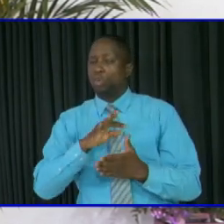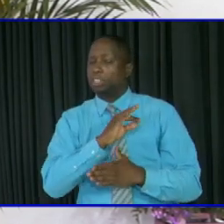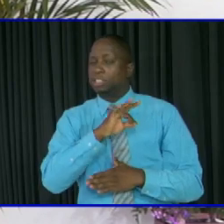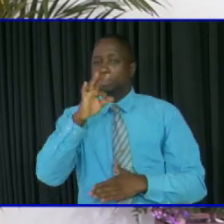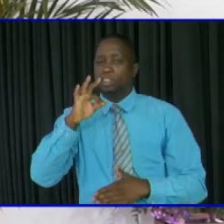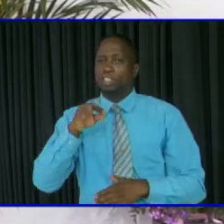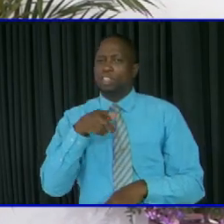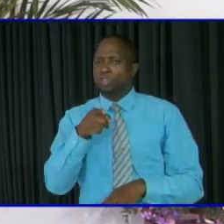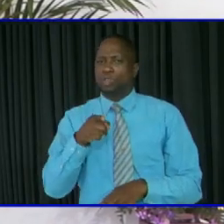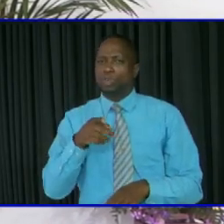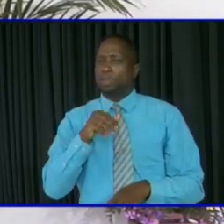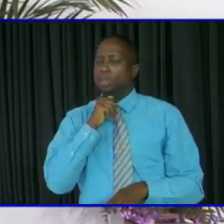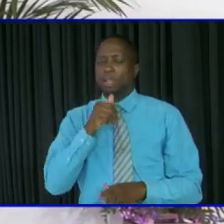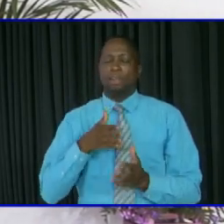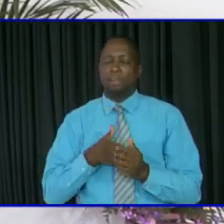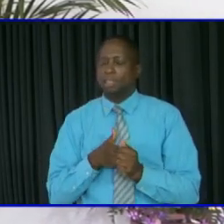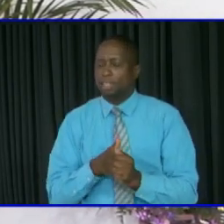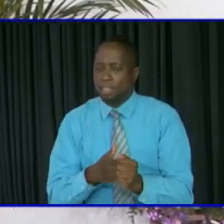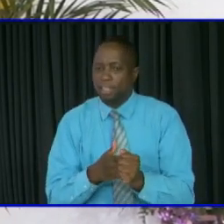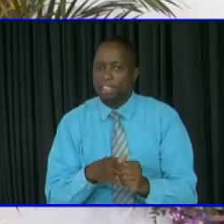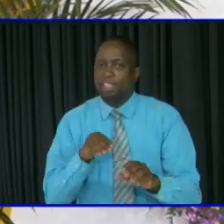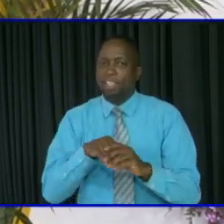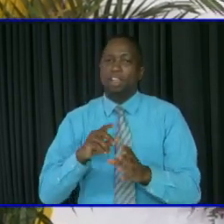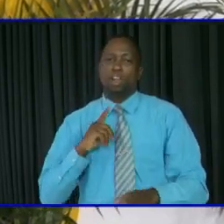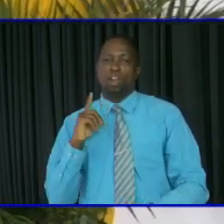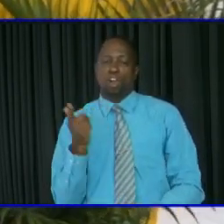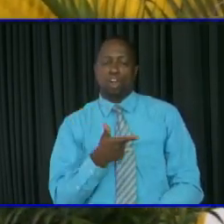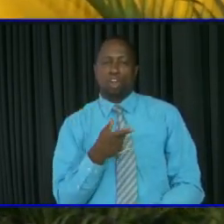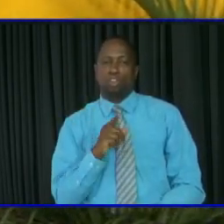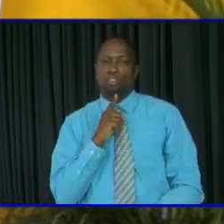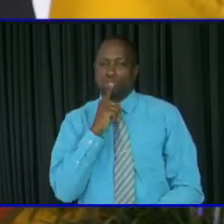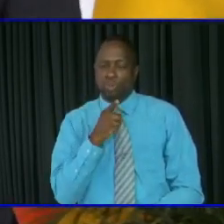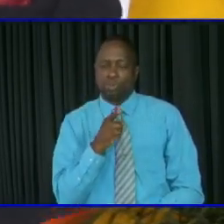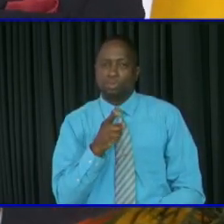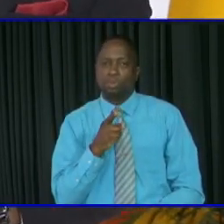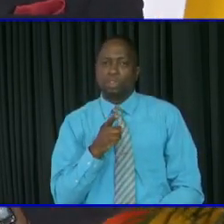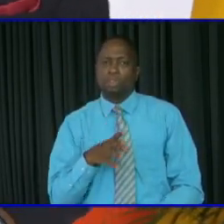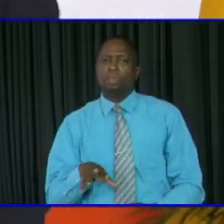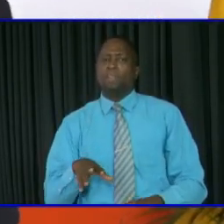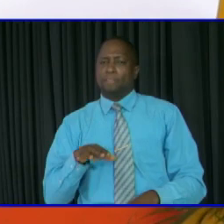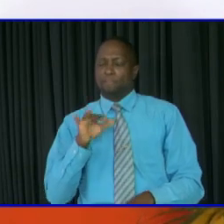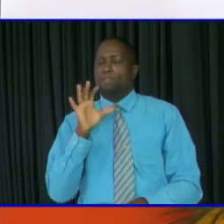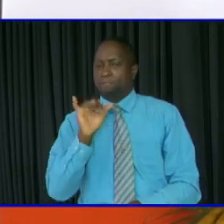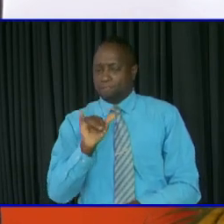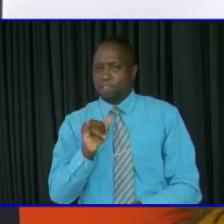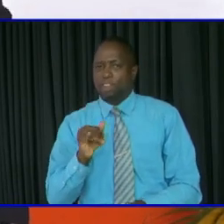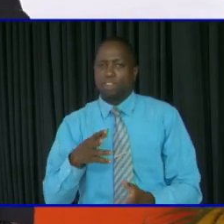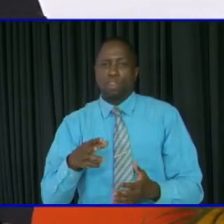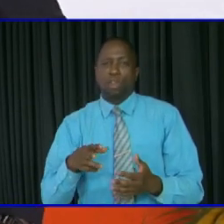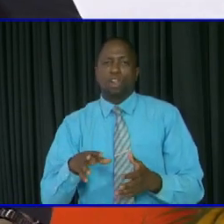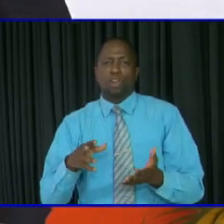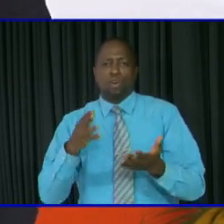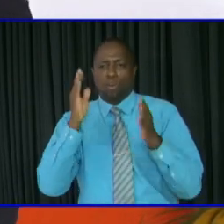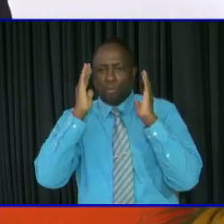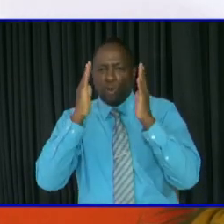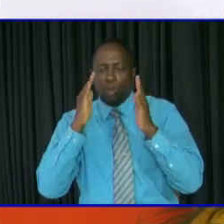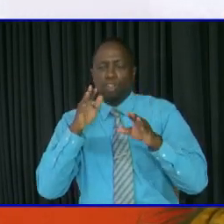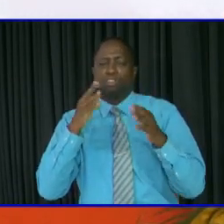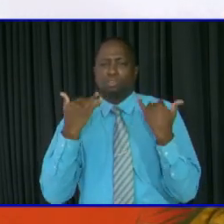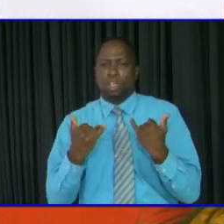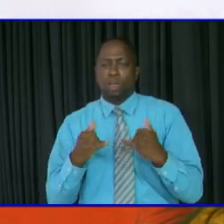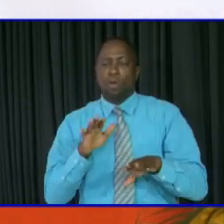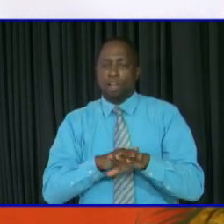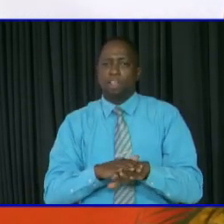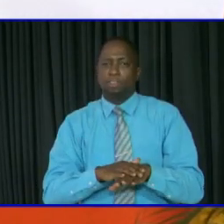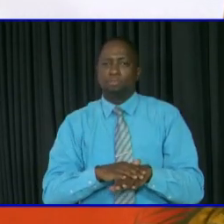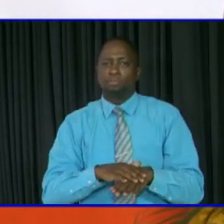led into all truth. And if you don't believe me, journey with me now to St. John chapter 16, verses